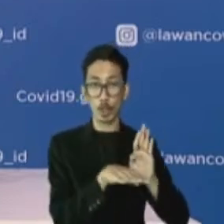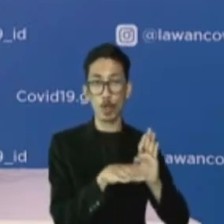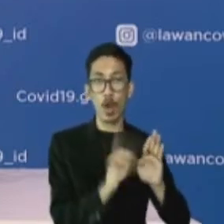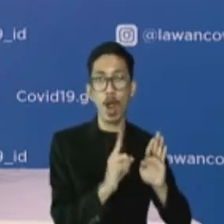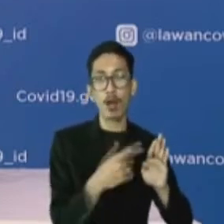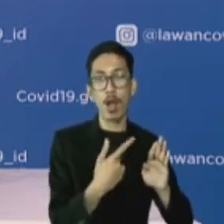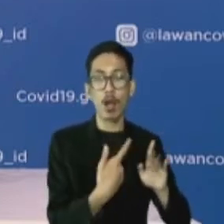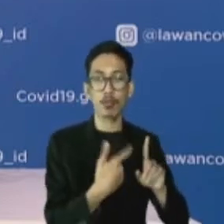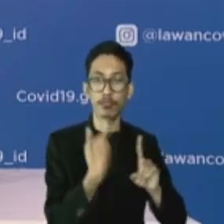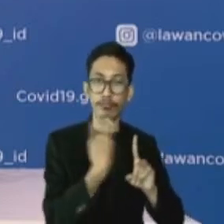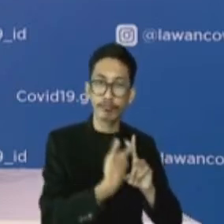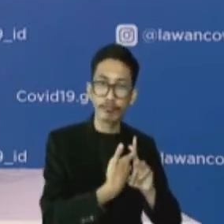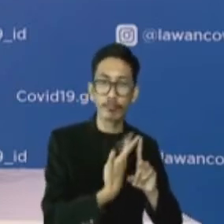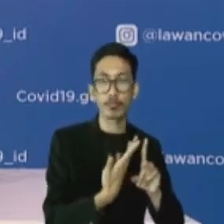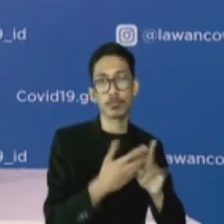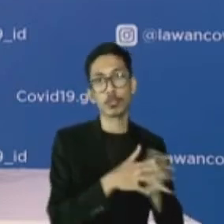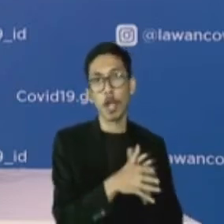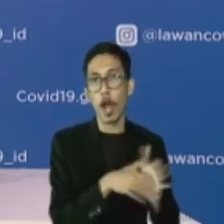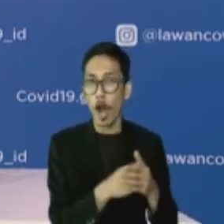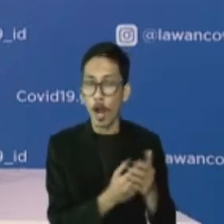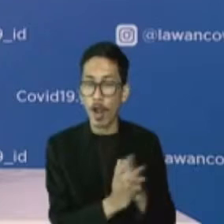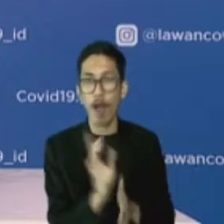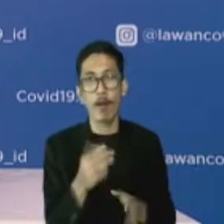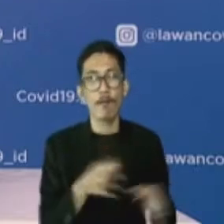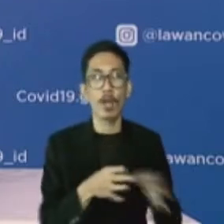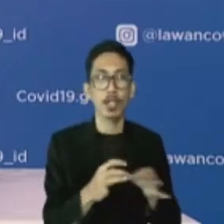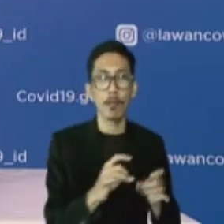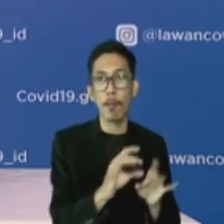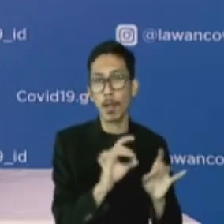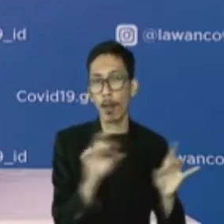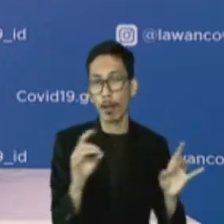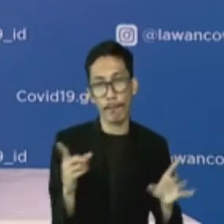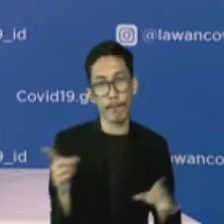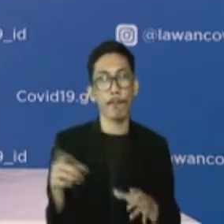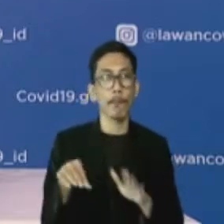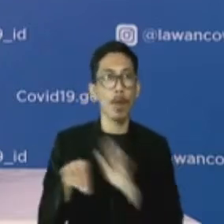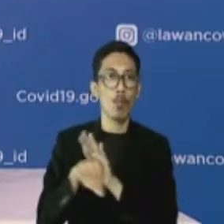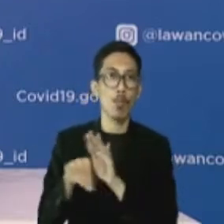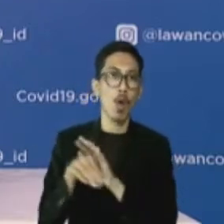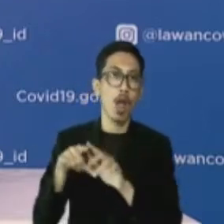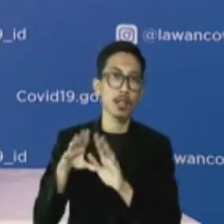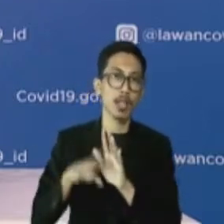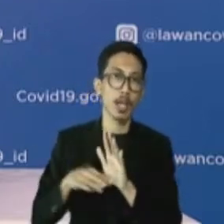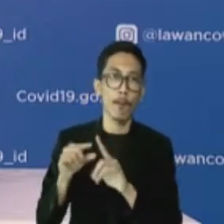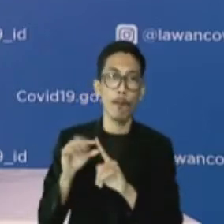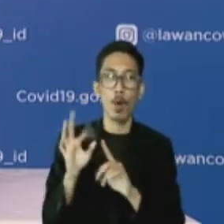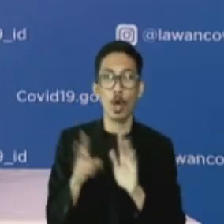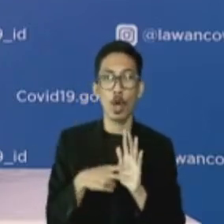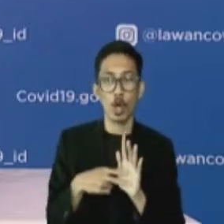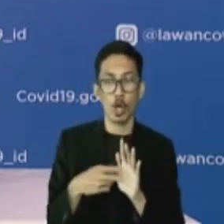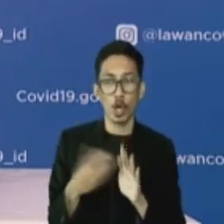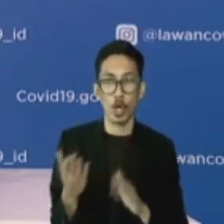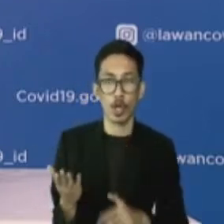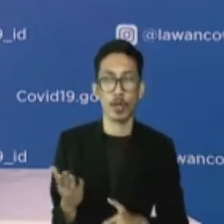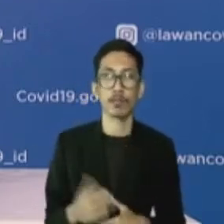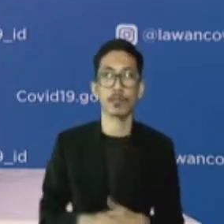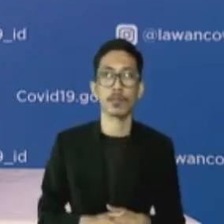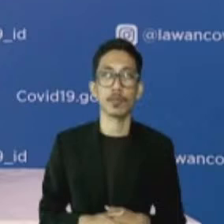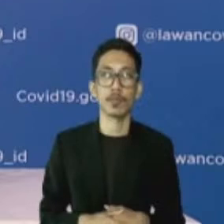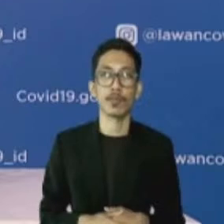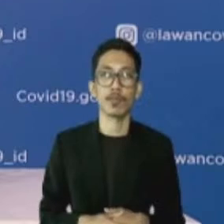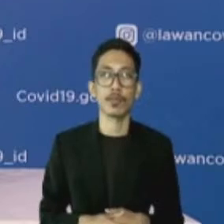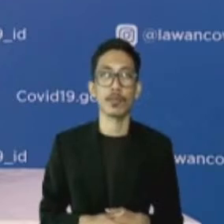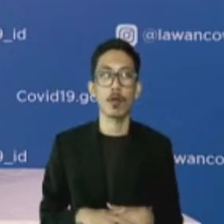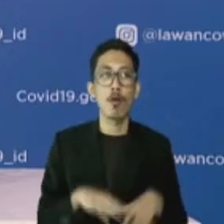PON 20 Healthcare Special Task Force. And during the event, we did monitoring